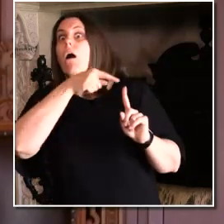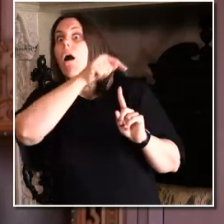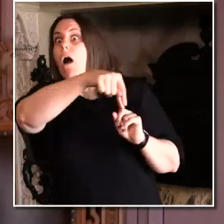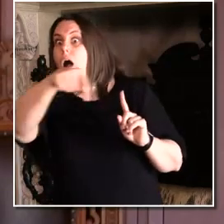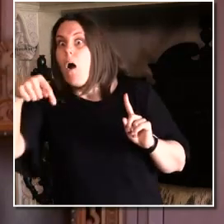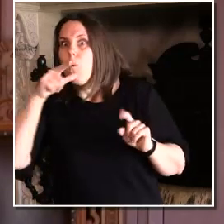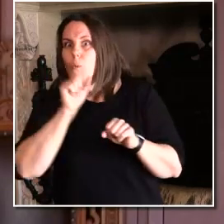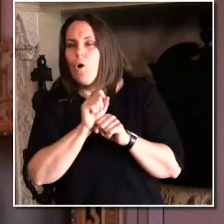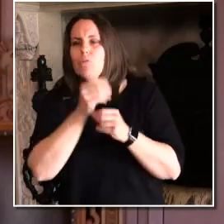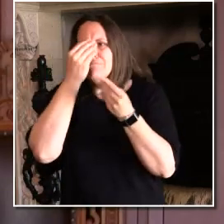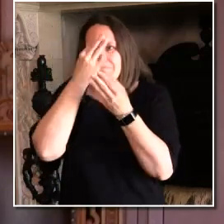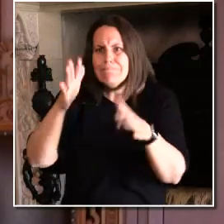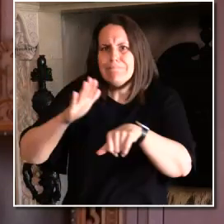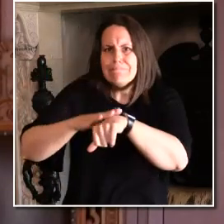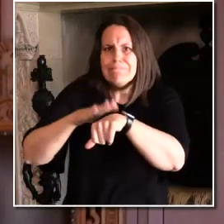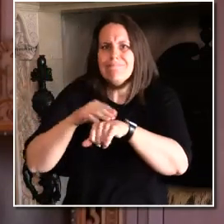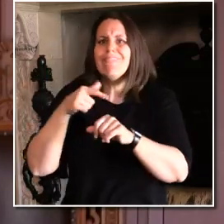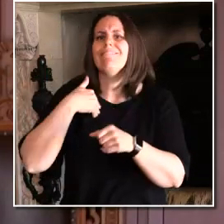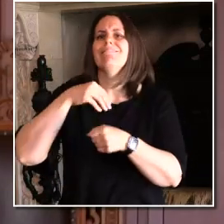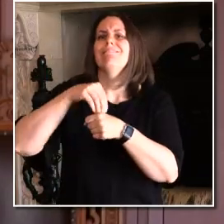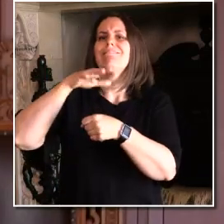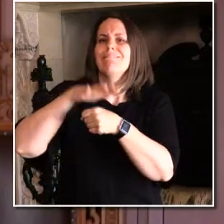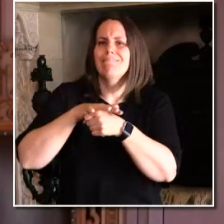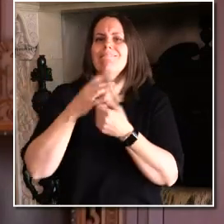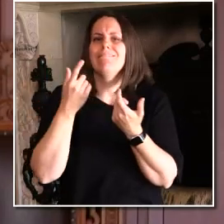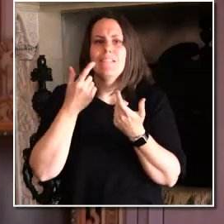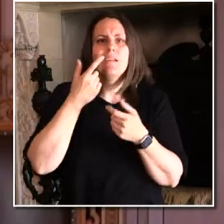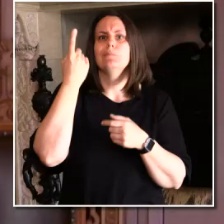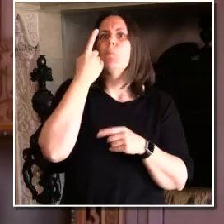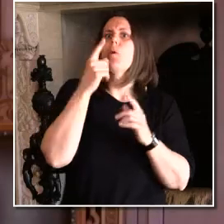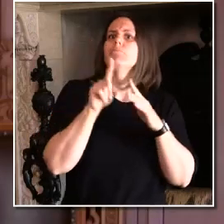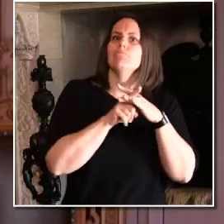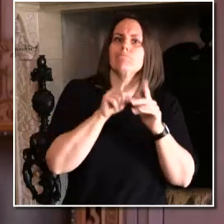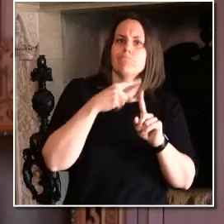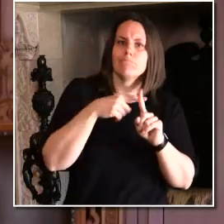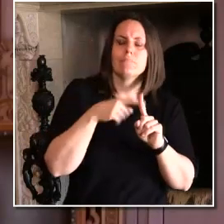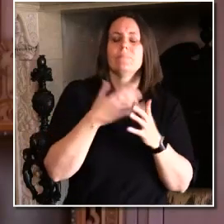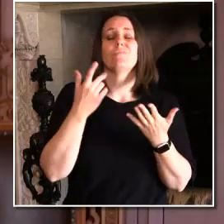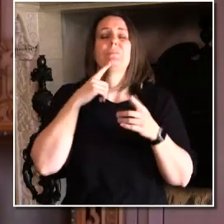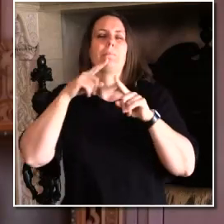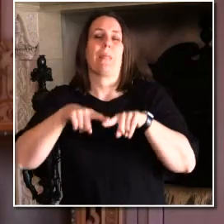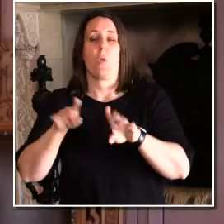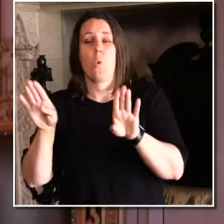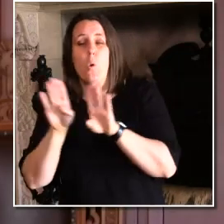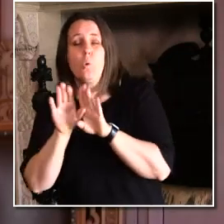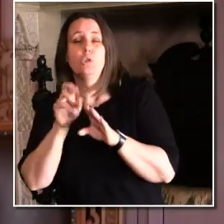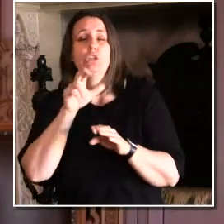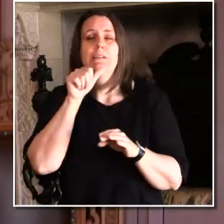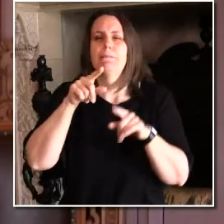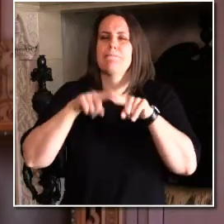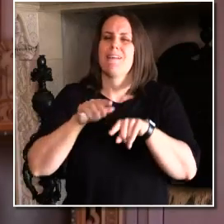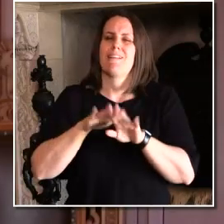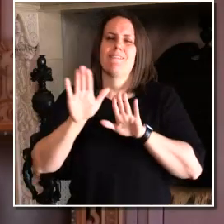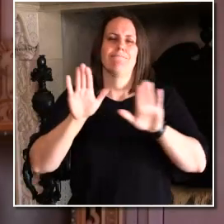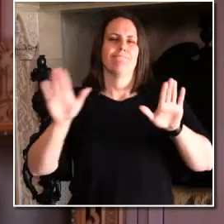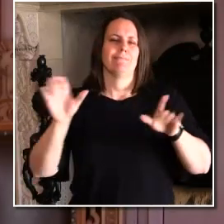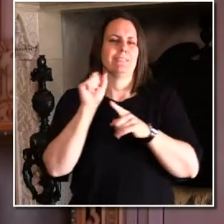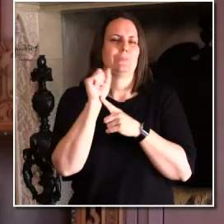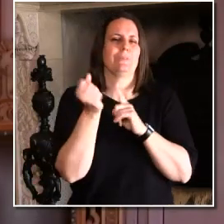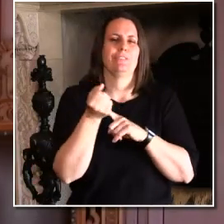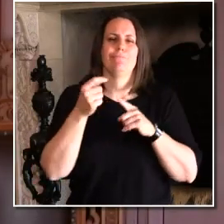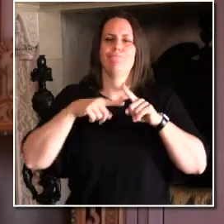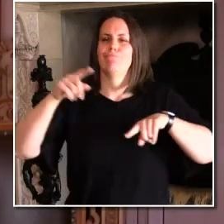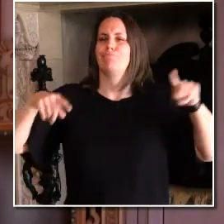on a case-by-case basis, and working with the local health departments, we help determine that if the facility needs to